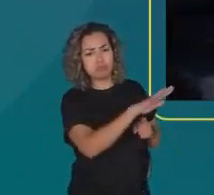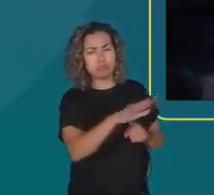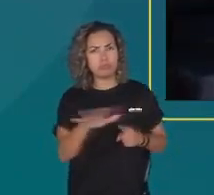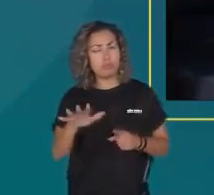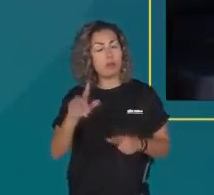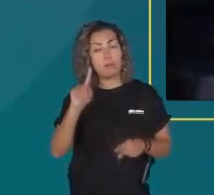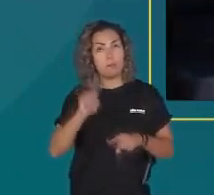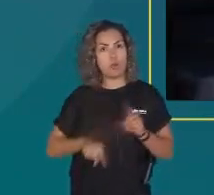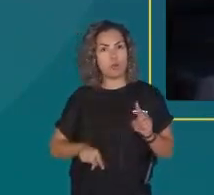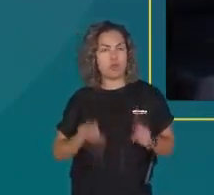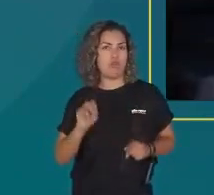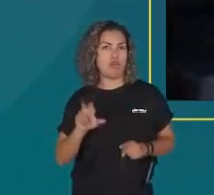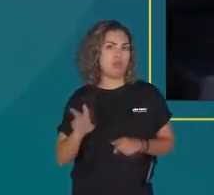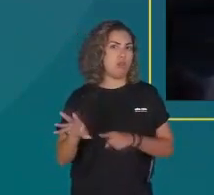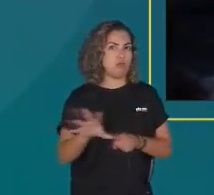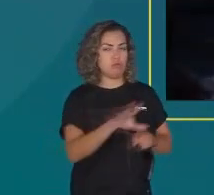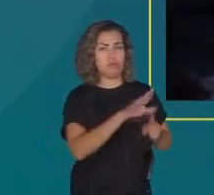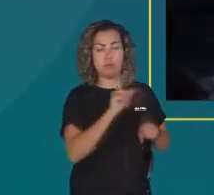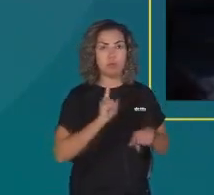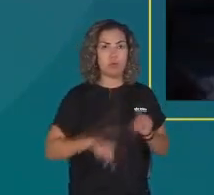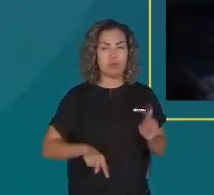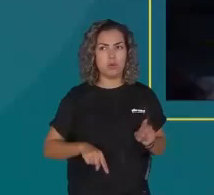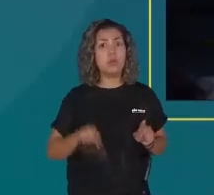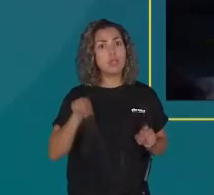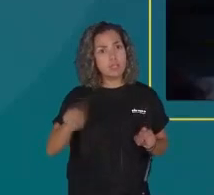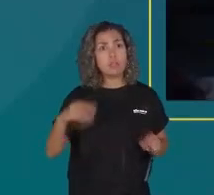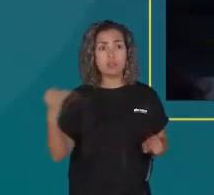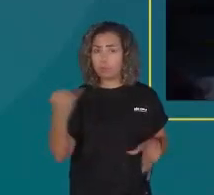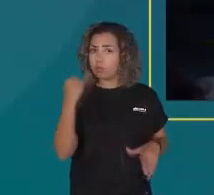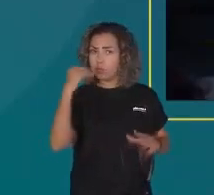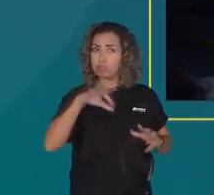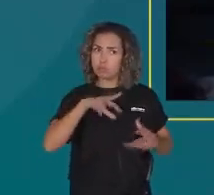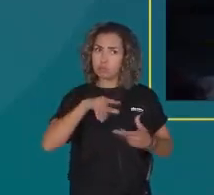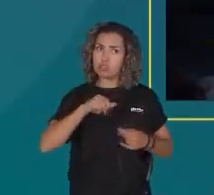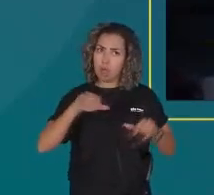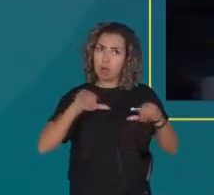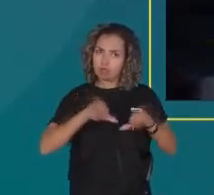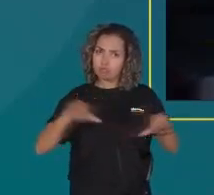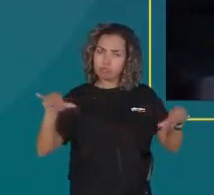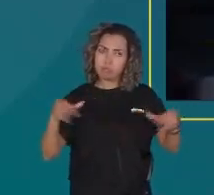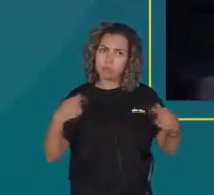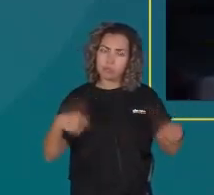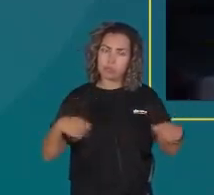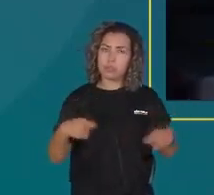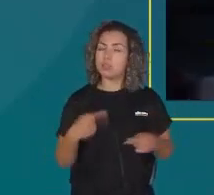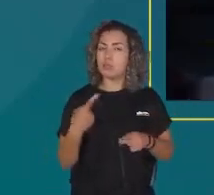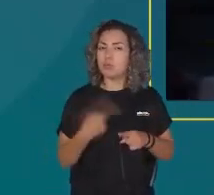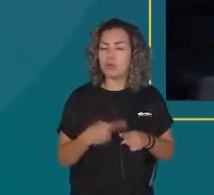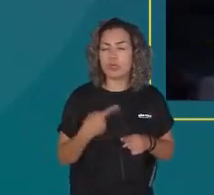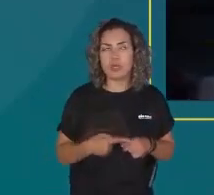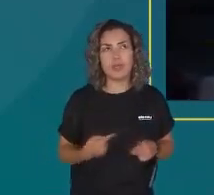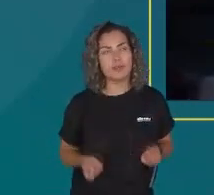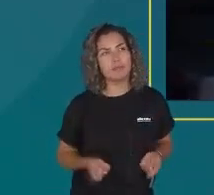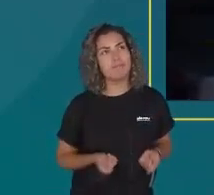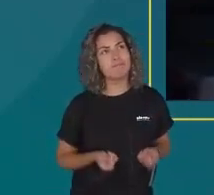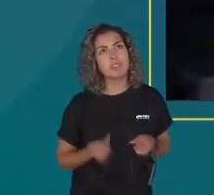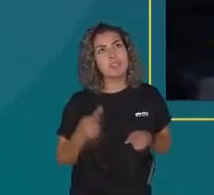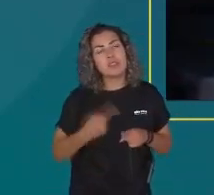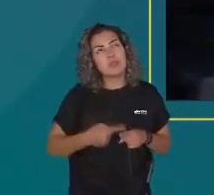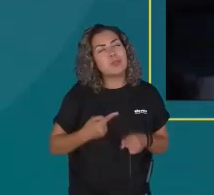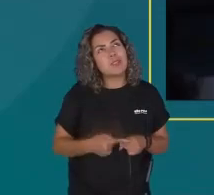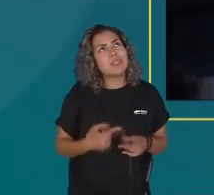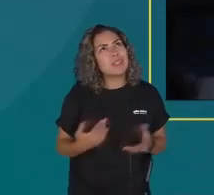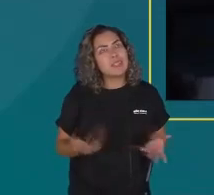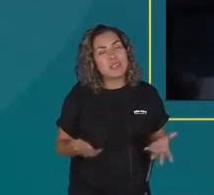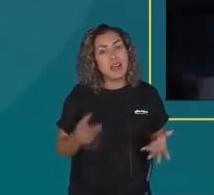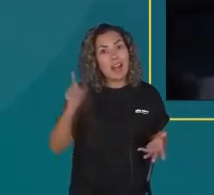more stronger. And I mean, it's kind of easy for Montreal to do it because we don't have a lot of agriculture, but we still have a